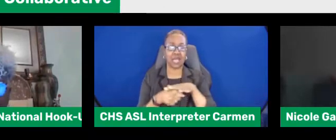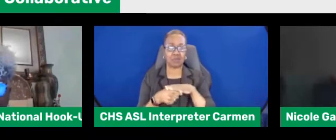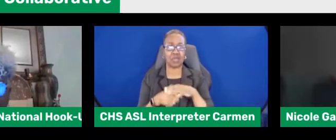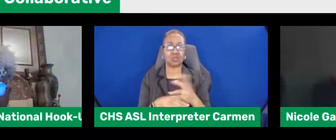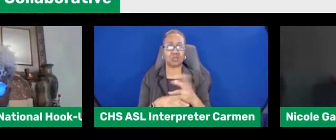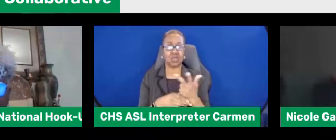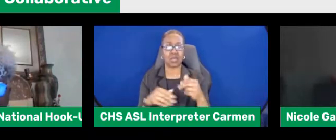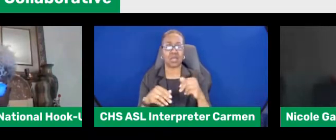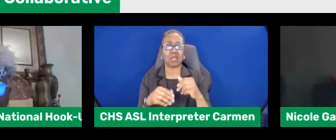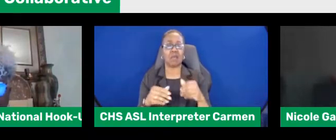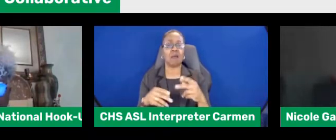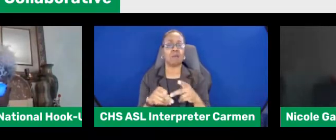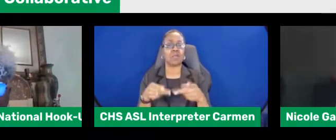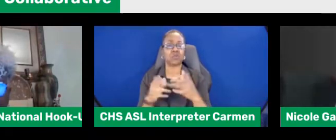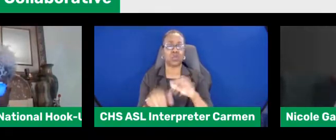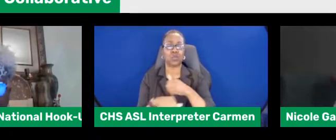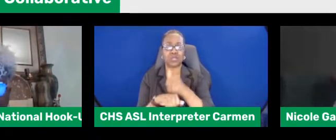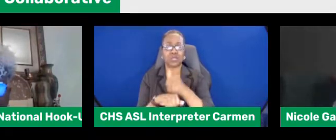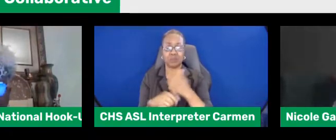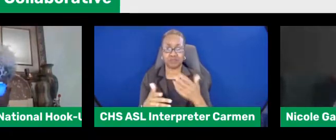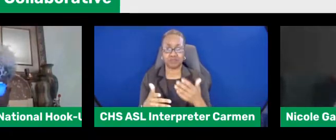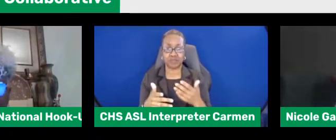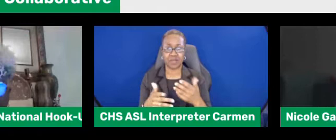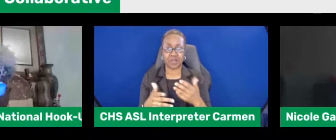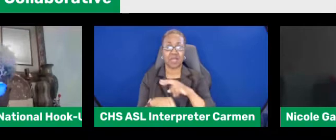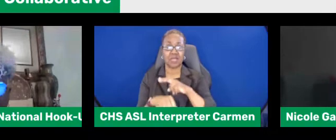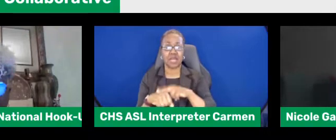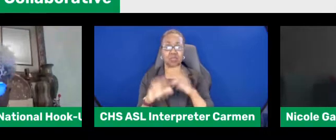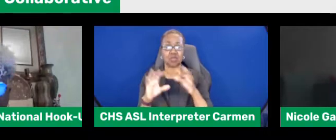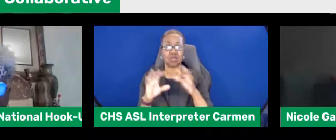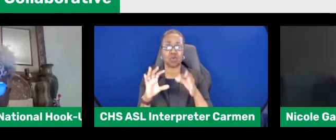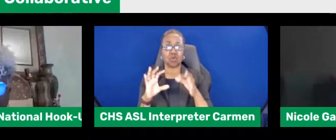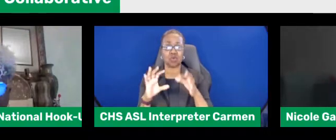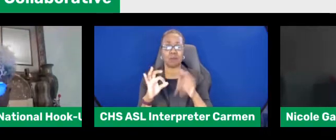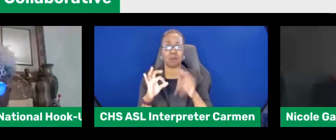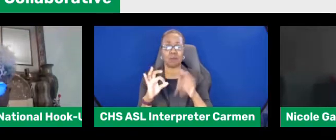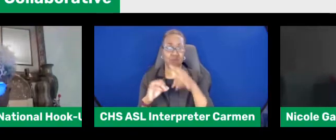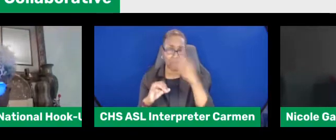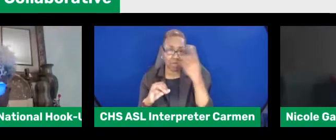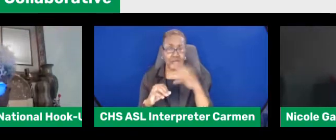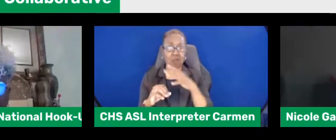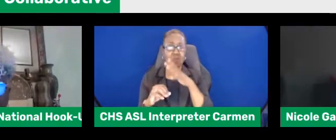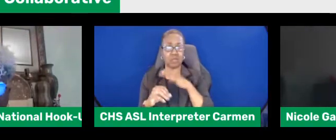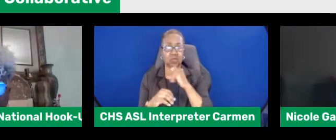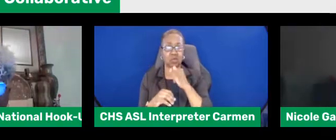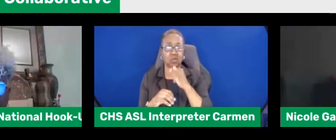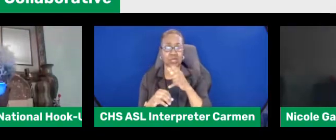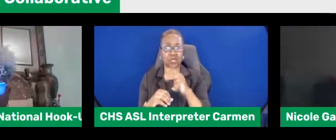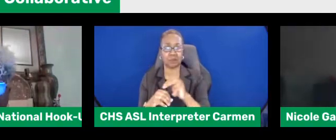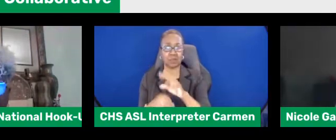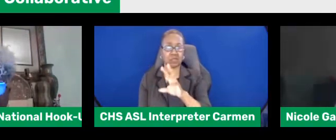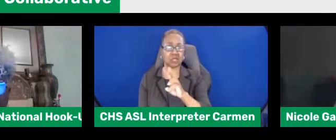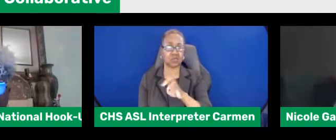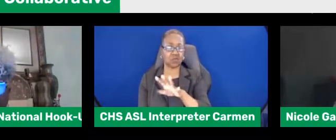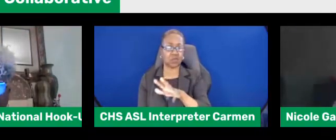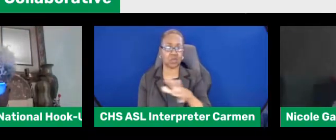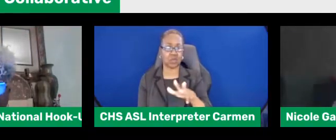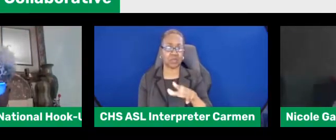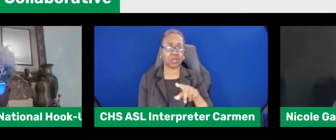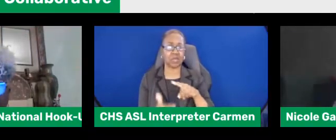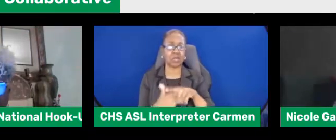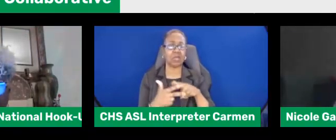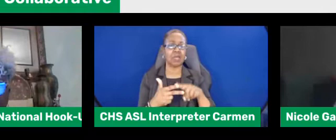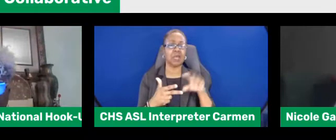to establish would be at the National Hookup of Black Women Joliet chapter in 60433, the Salvation Army